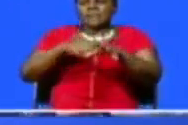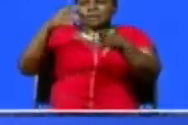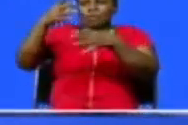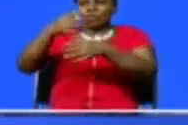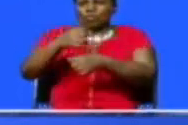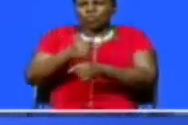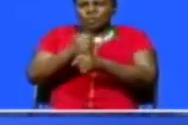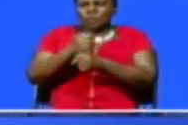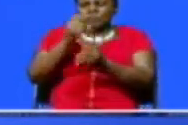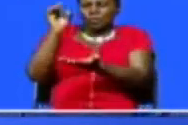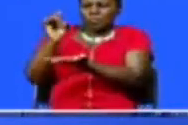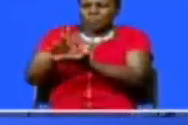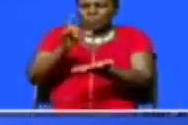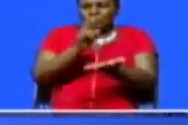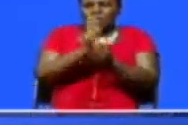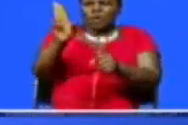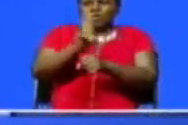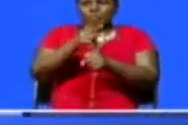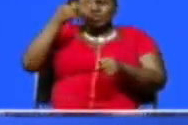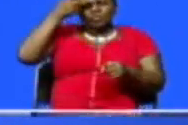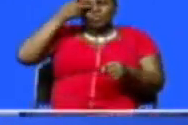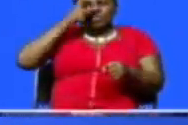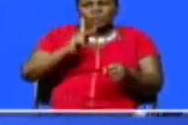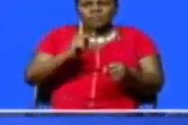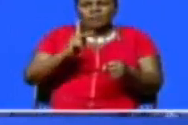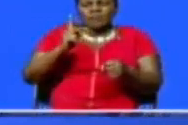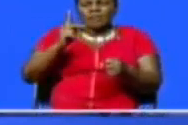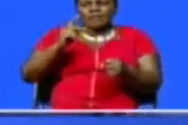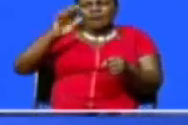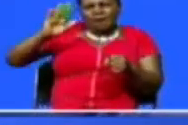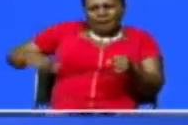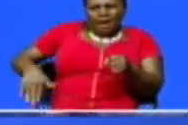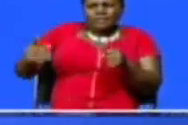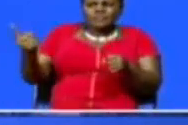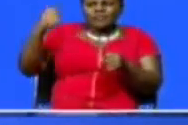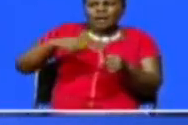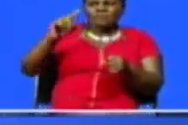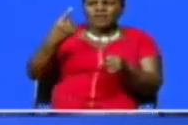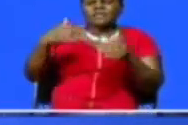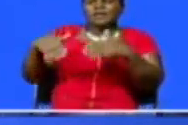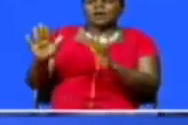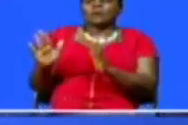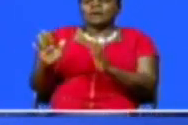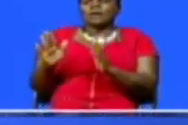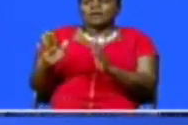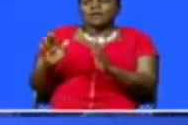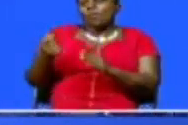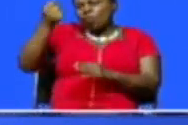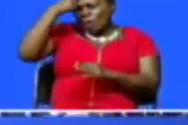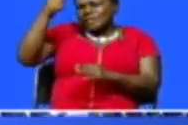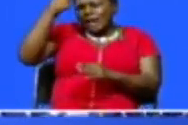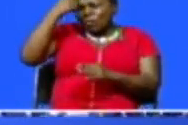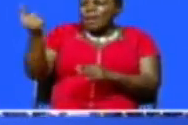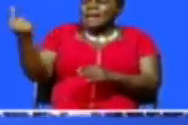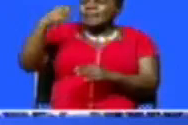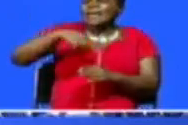is downsizing, they usually use the policy of last in, first out. Yeah. Now Weta is the latest into Ford Kenya, so he should be the first